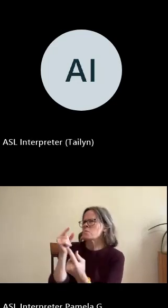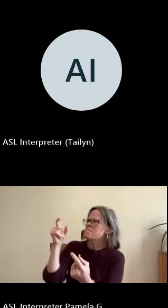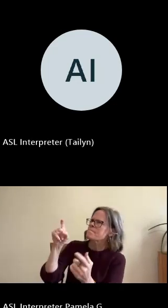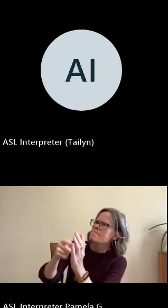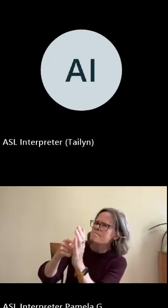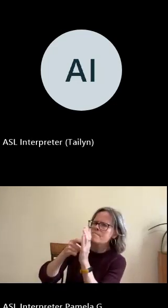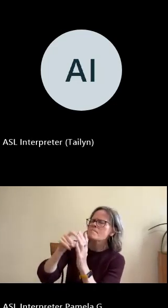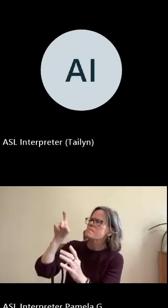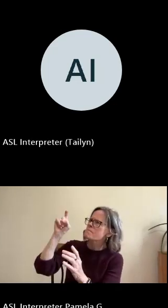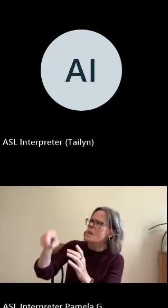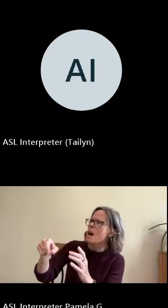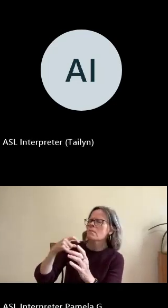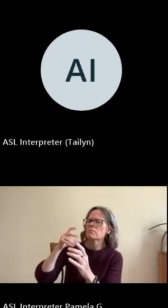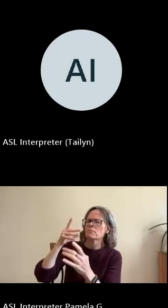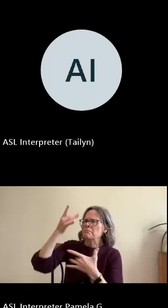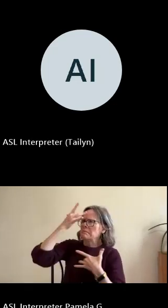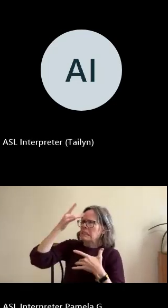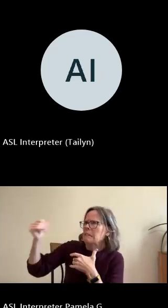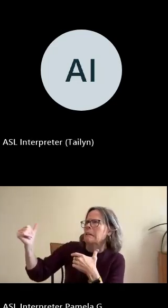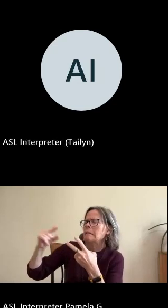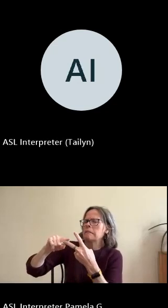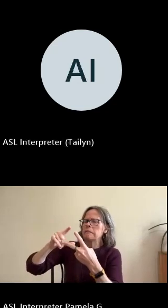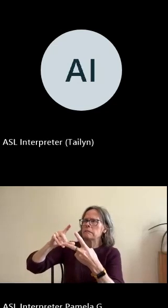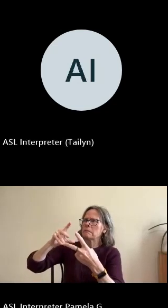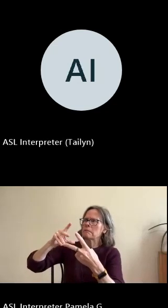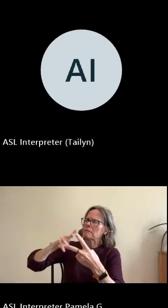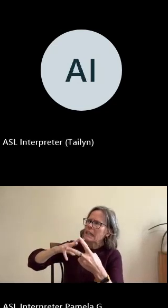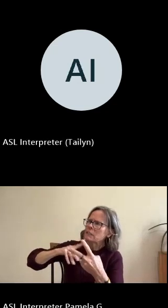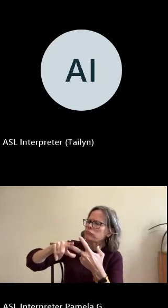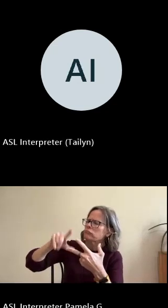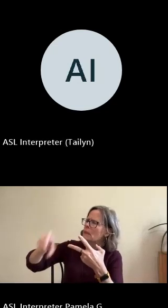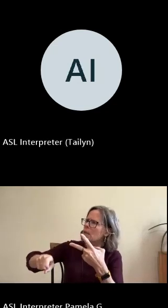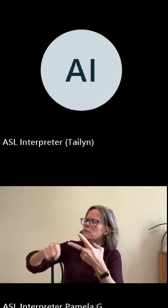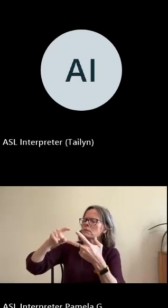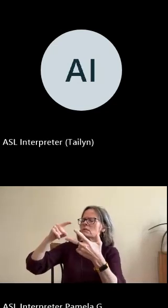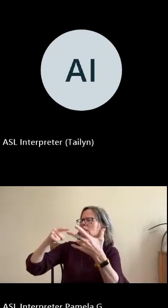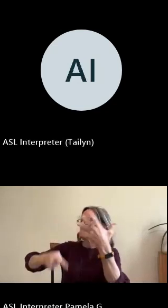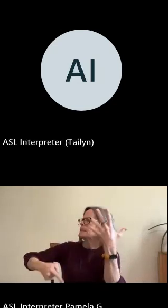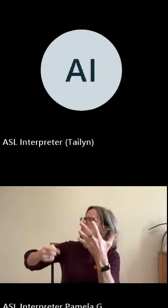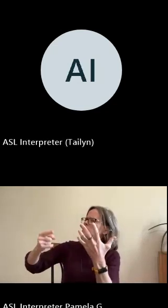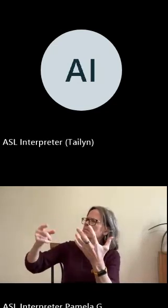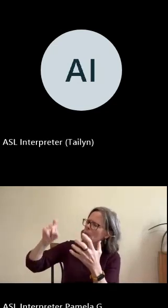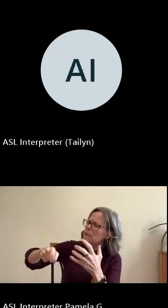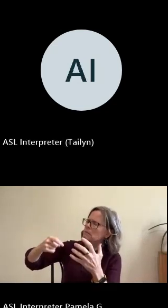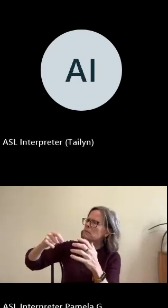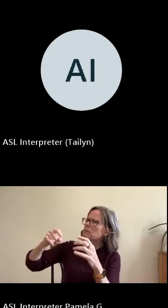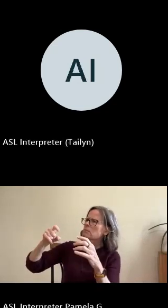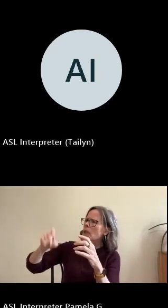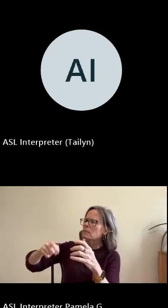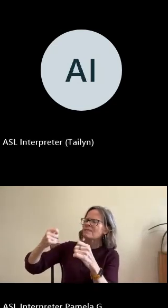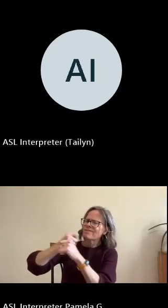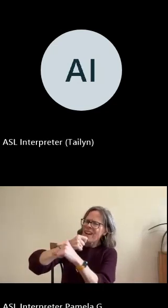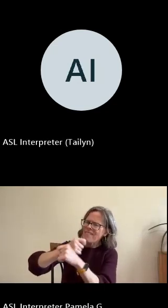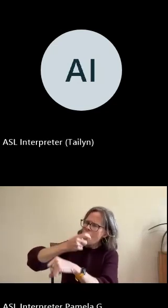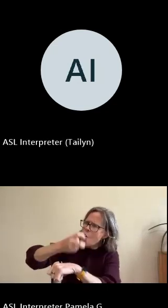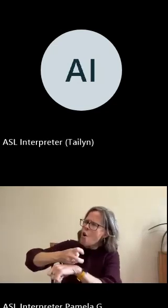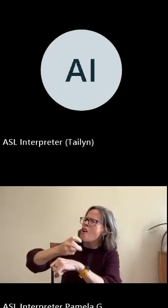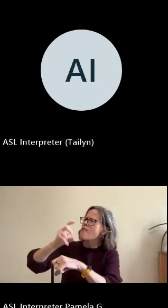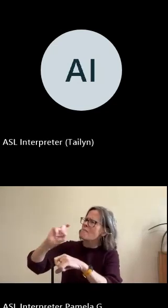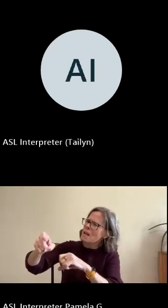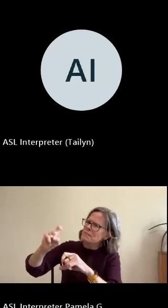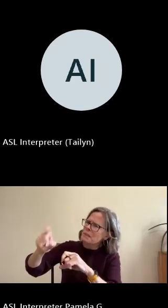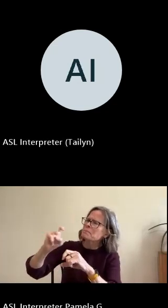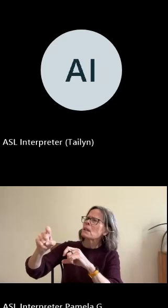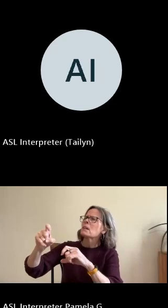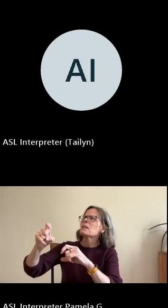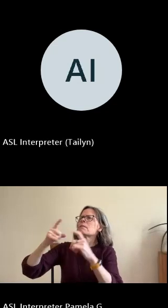a particular, company, and then, fighting hard enough that management had